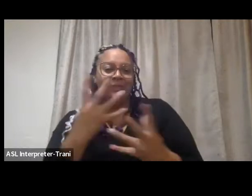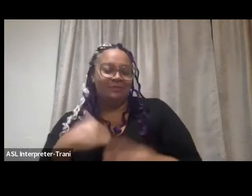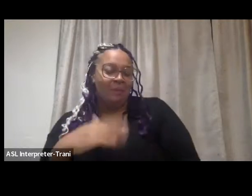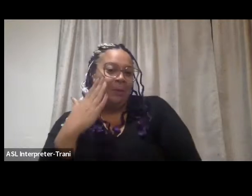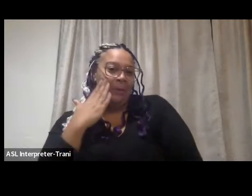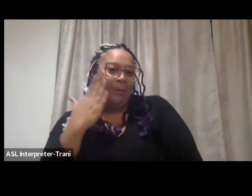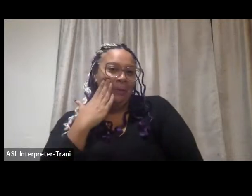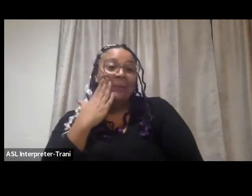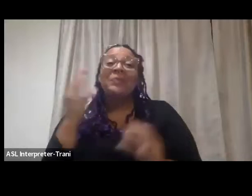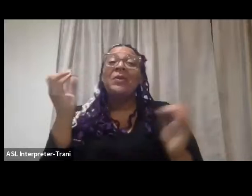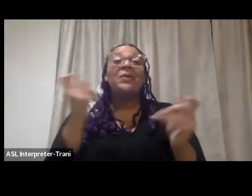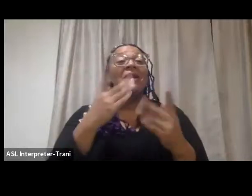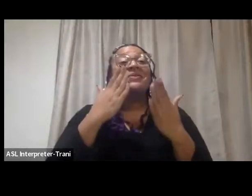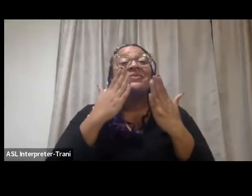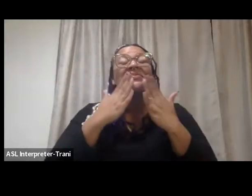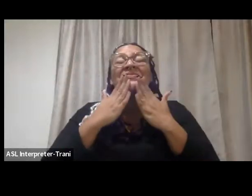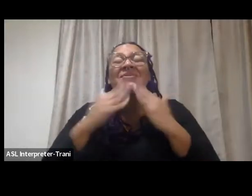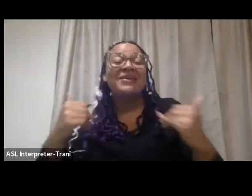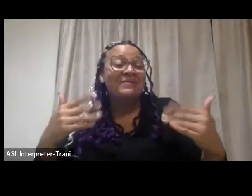Okay, sweet Pisces.